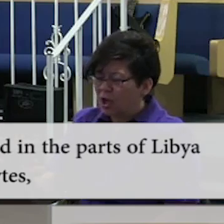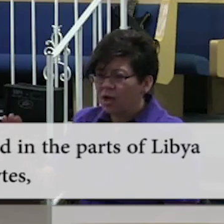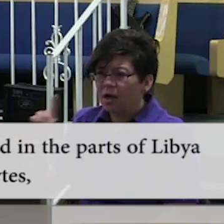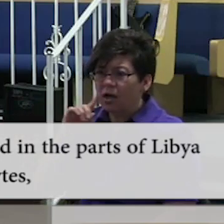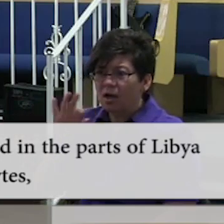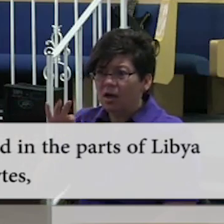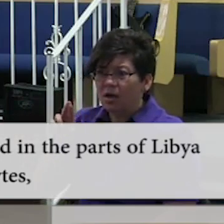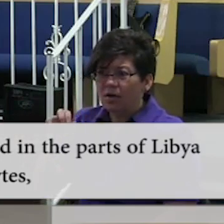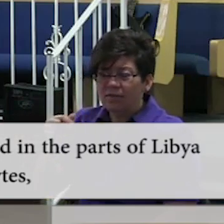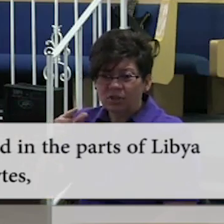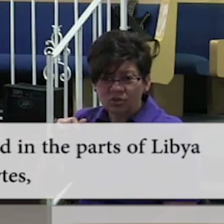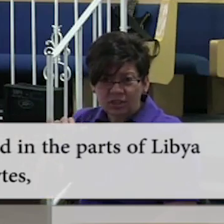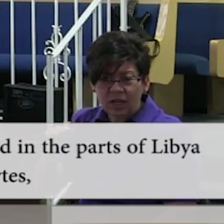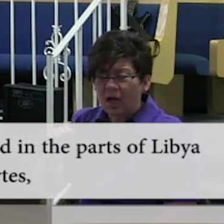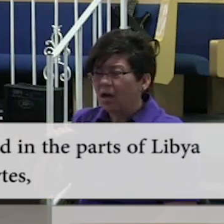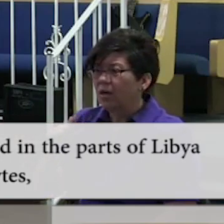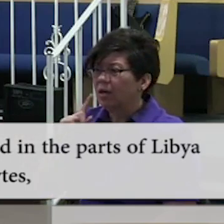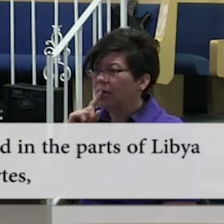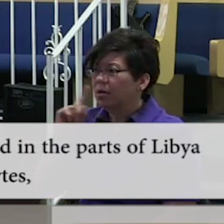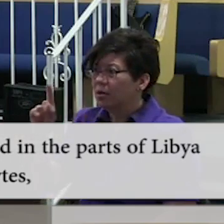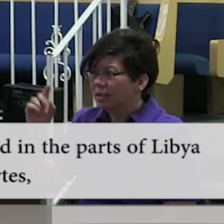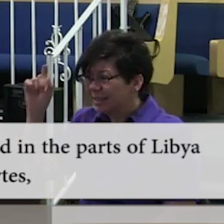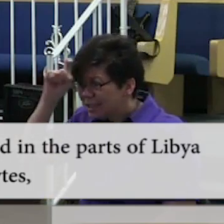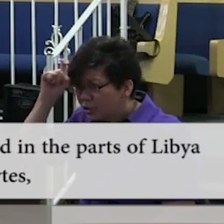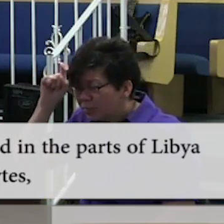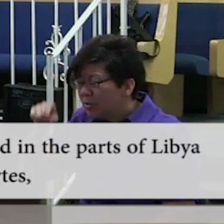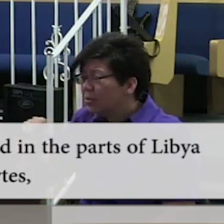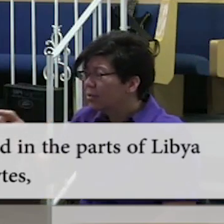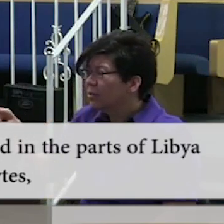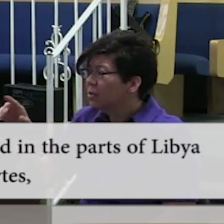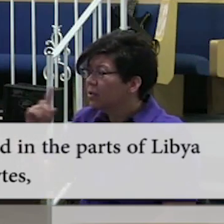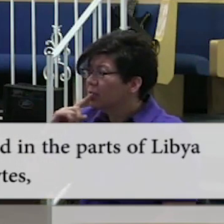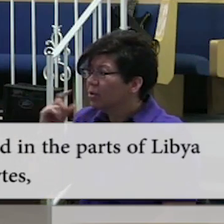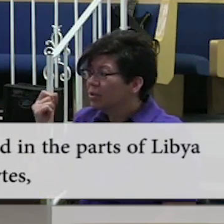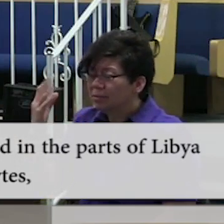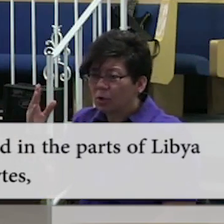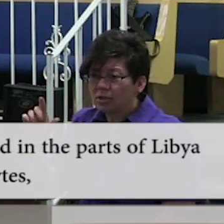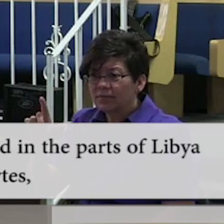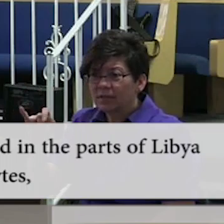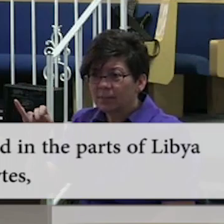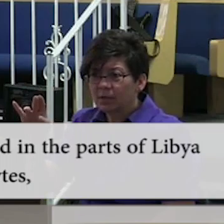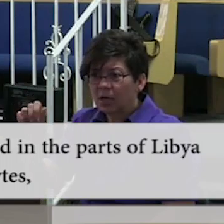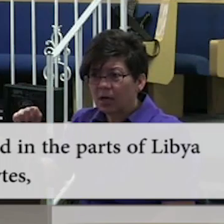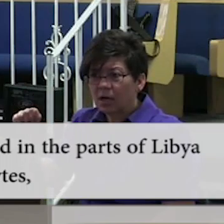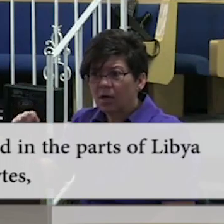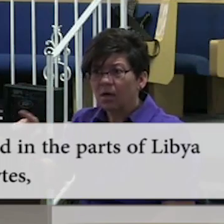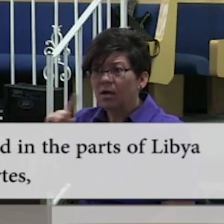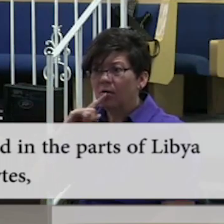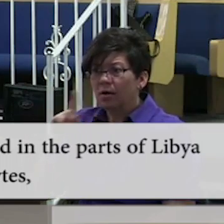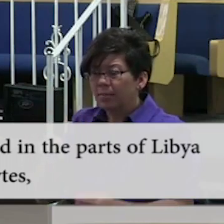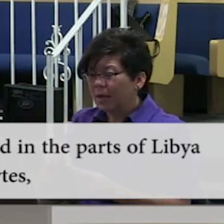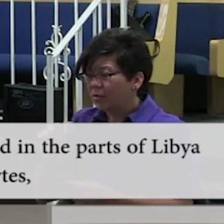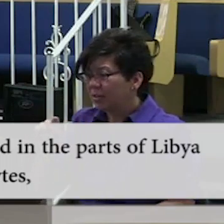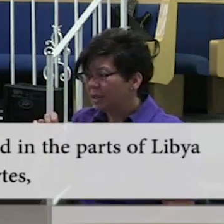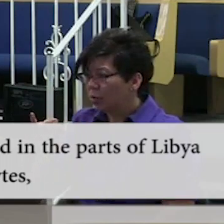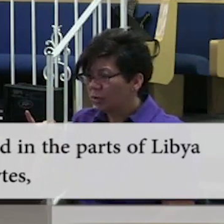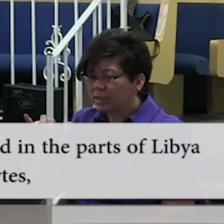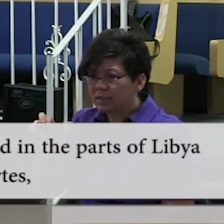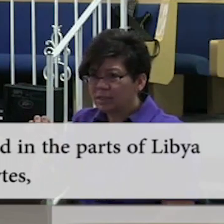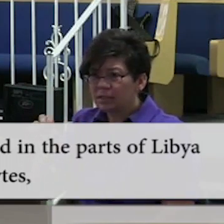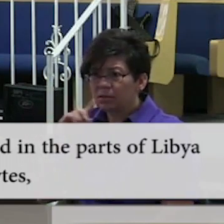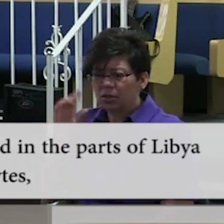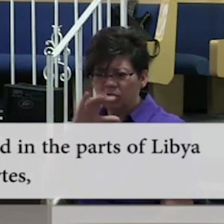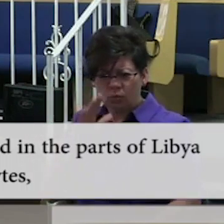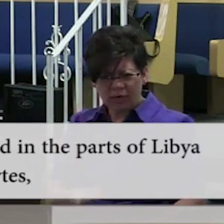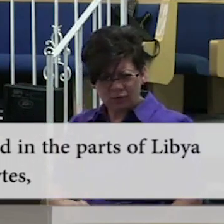Phrygia and Pamphylia, in Egypt and in the parts of Libya about Cyrene, and strangers